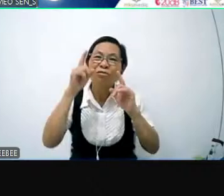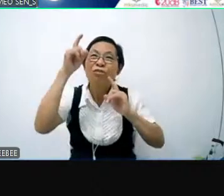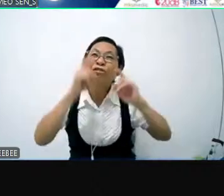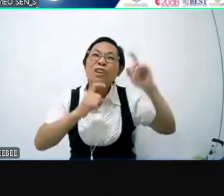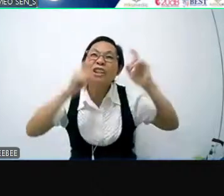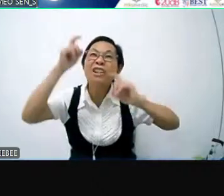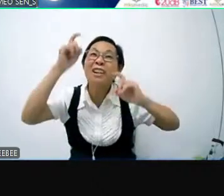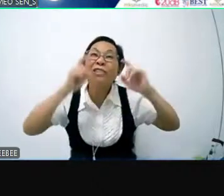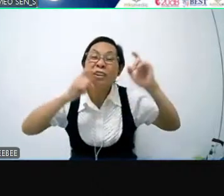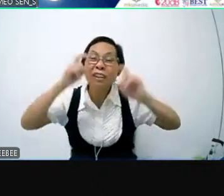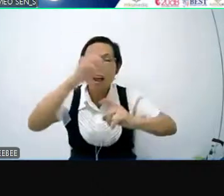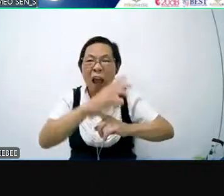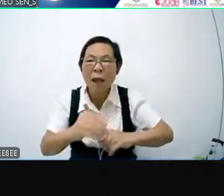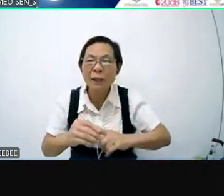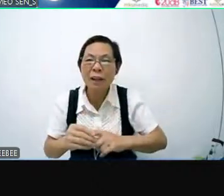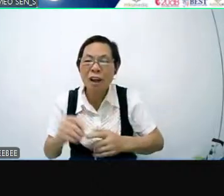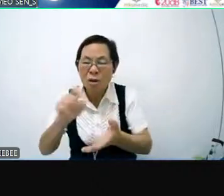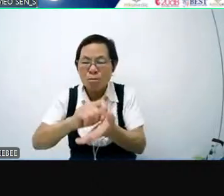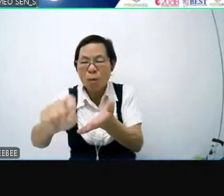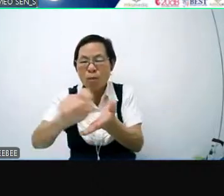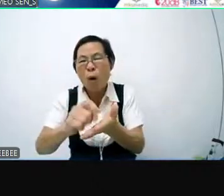for better understanding.